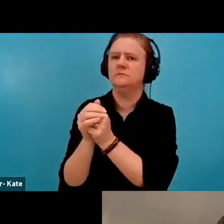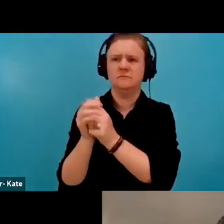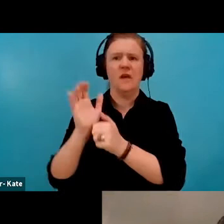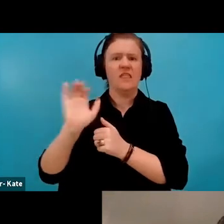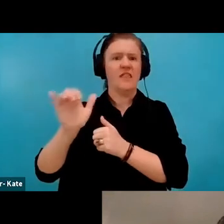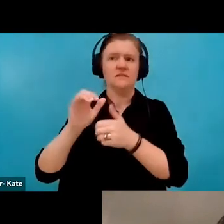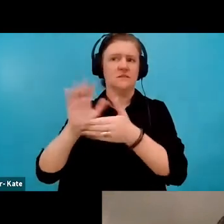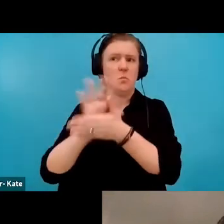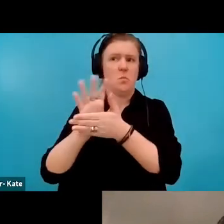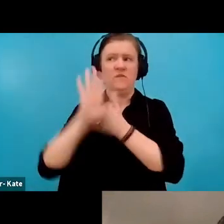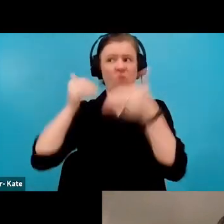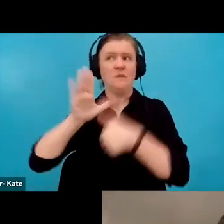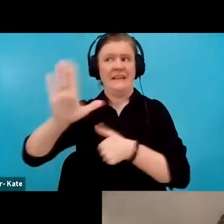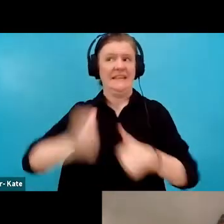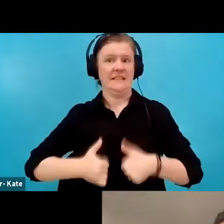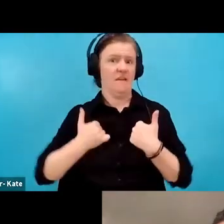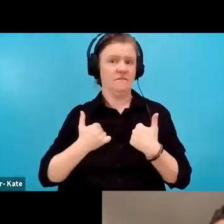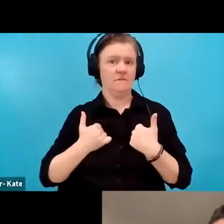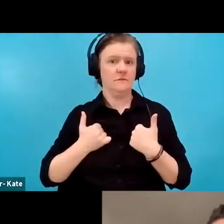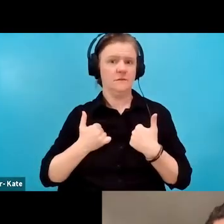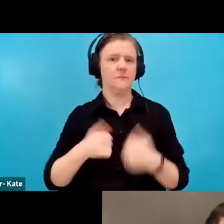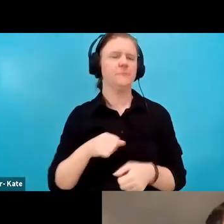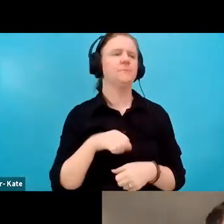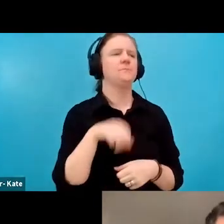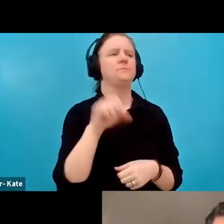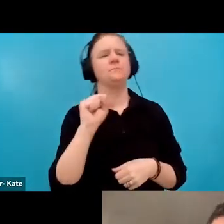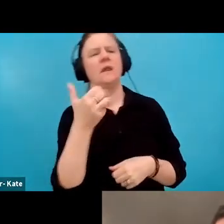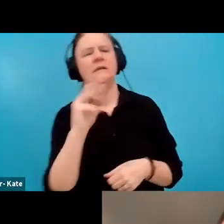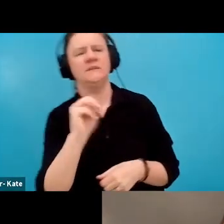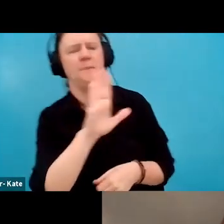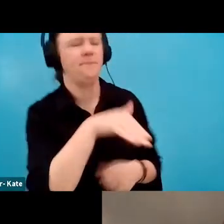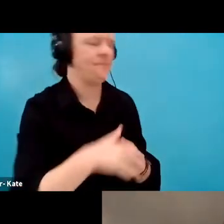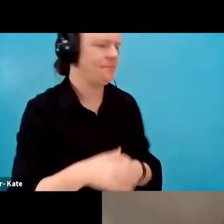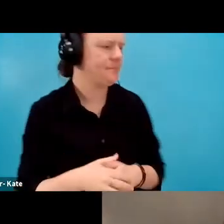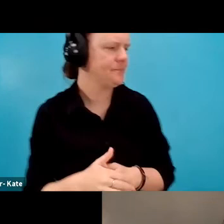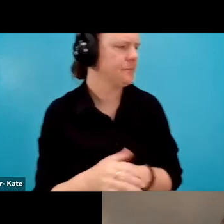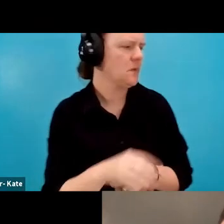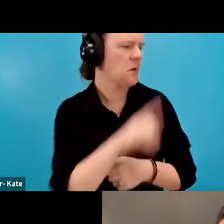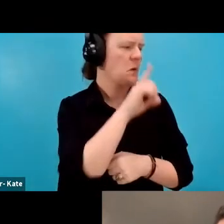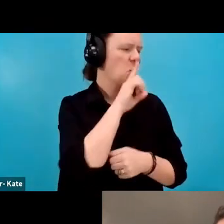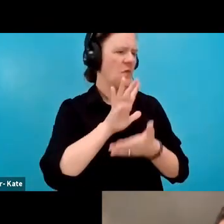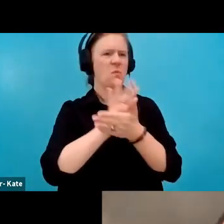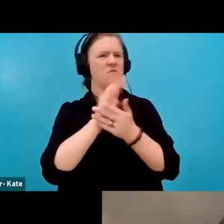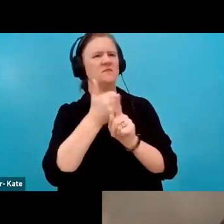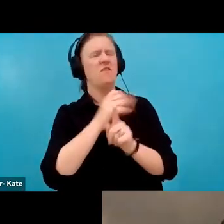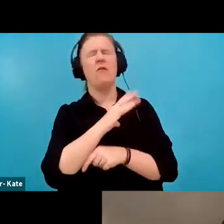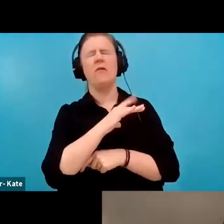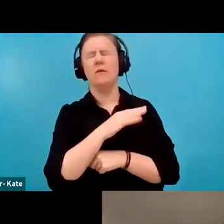the film is. I love one of the things I love about the film when you watch it is just